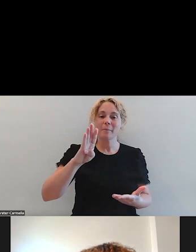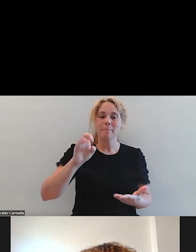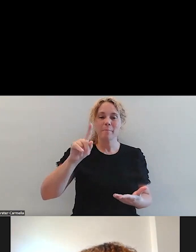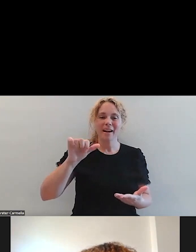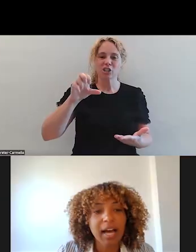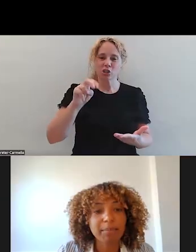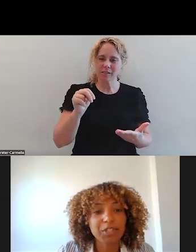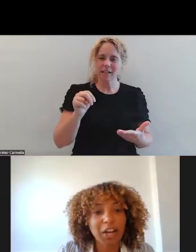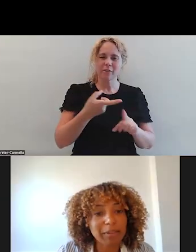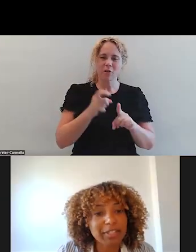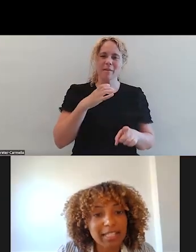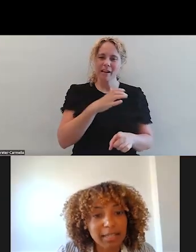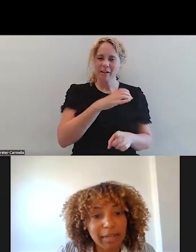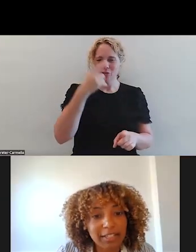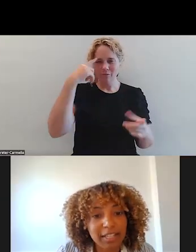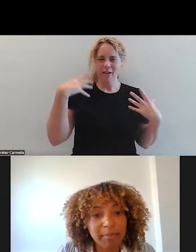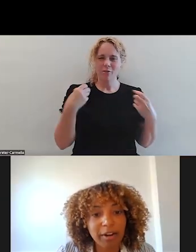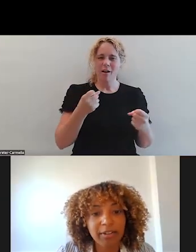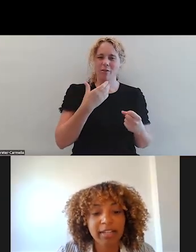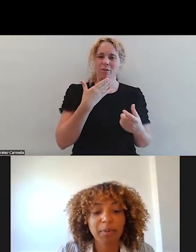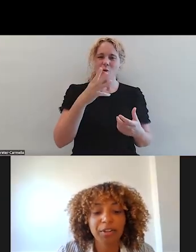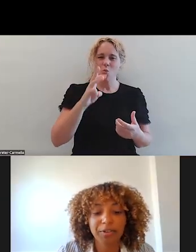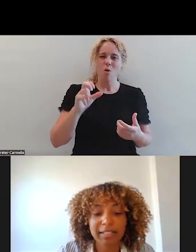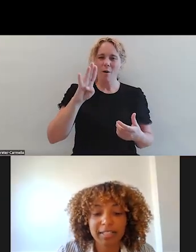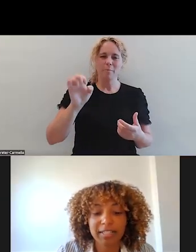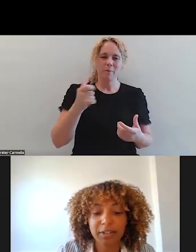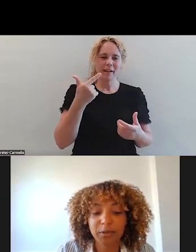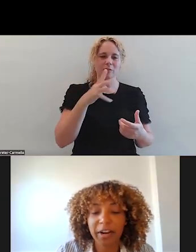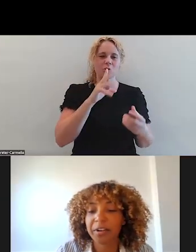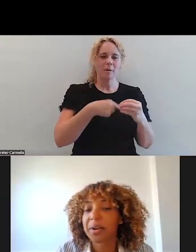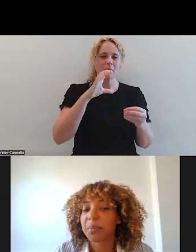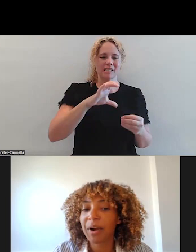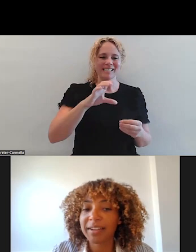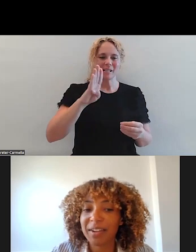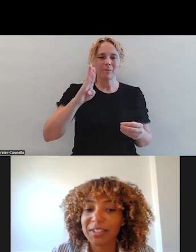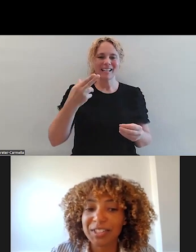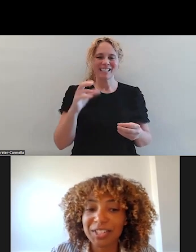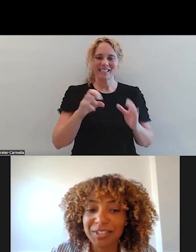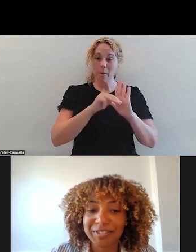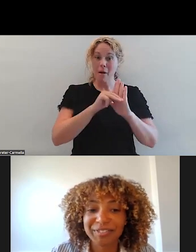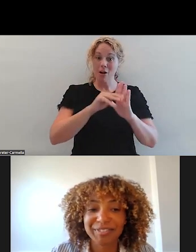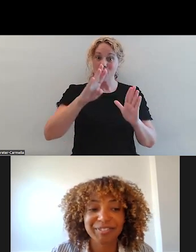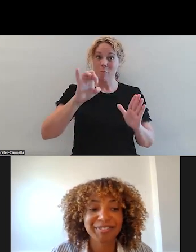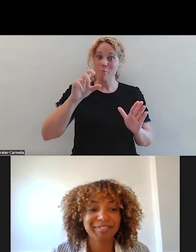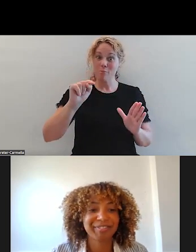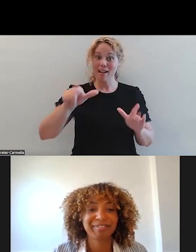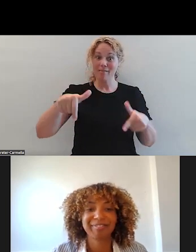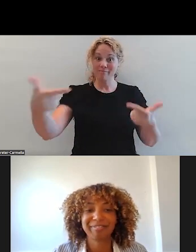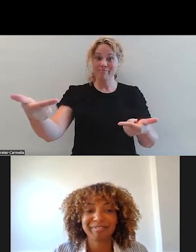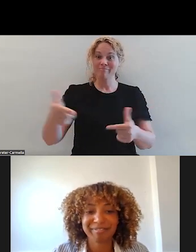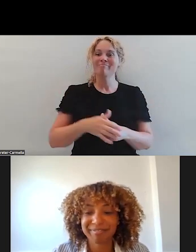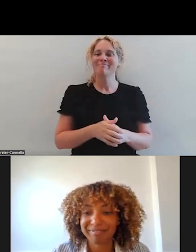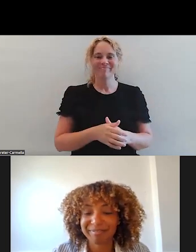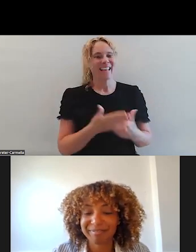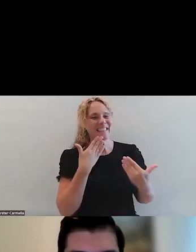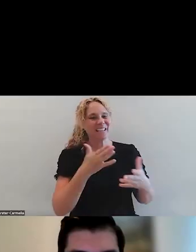Mental Wellbeing to talk about the CCBHC model as part of the crisis continuum of care. Brett, I'll turn to you. Great. Well,